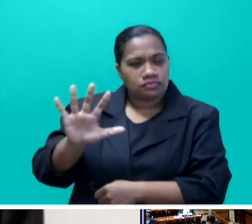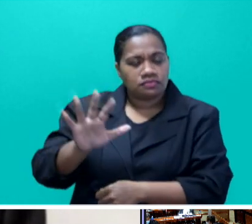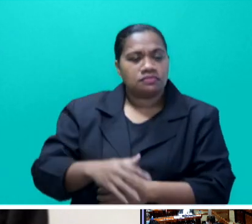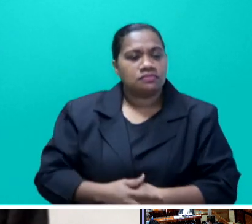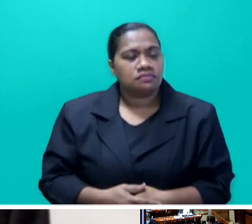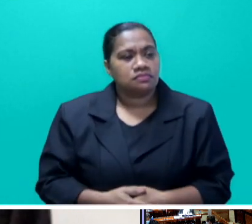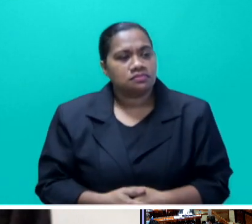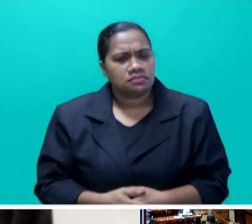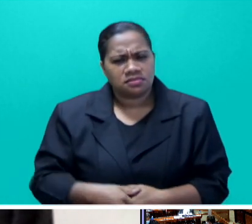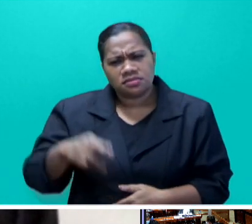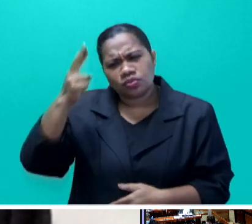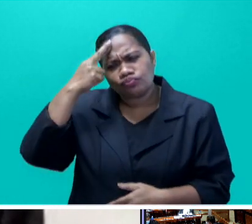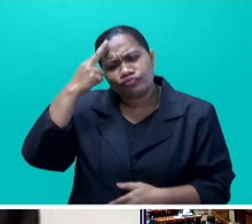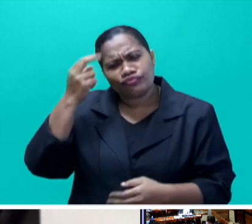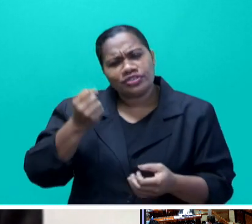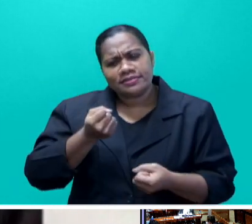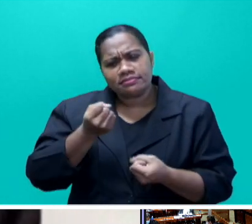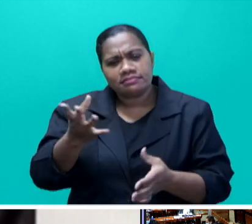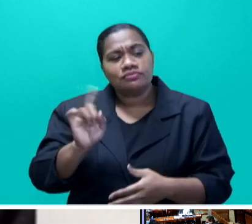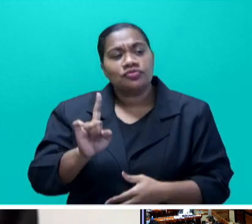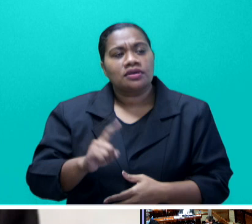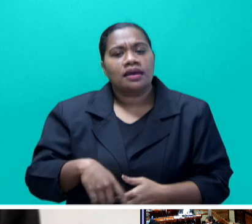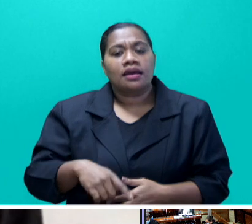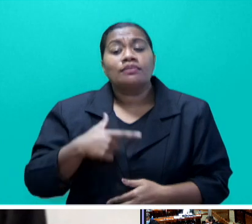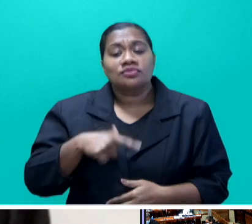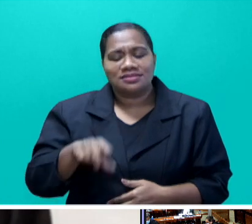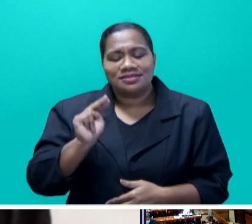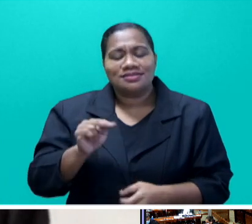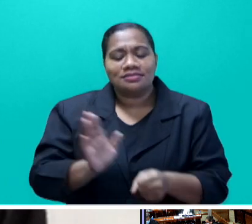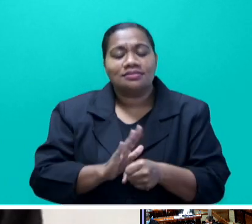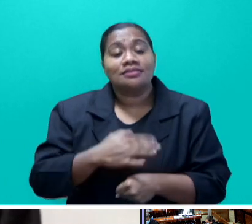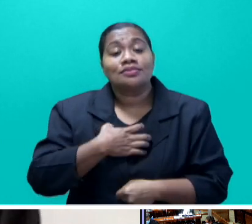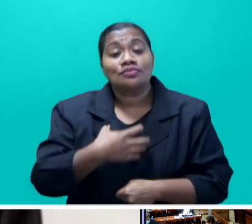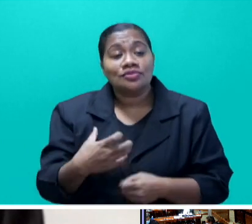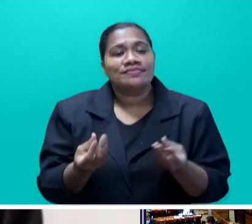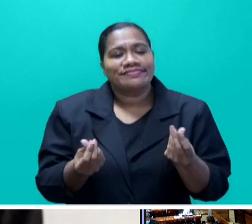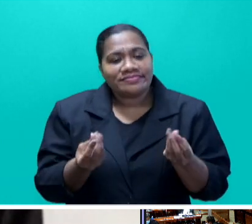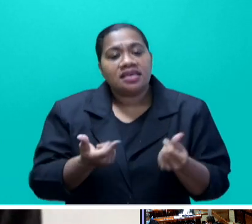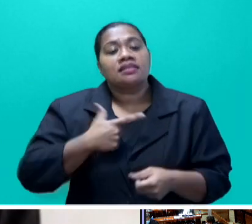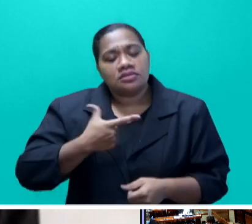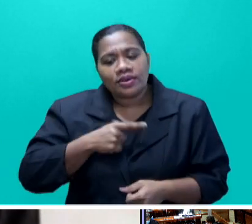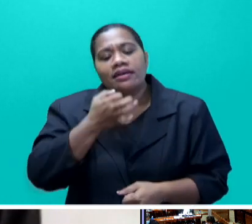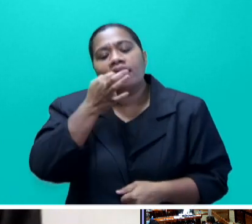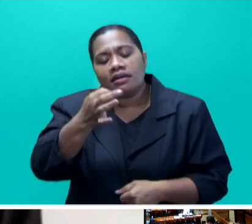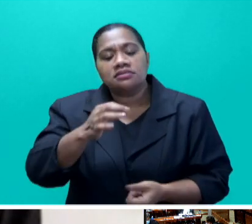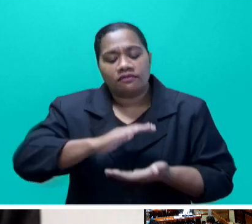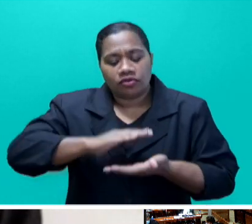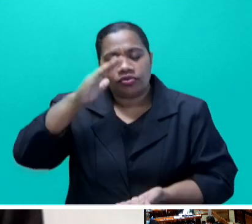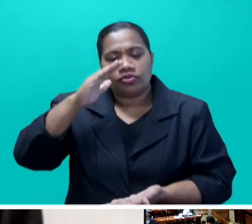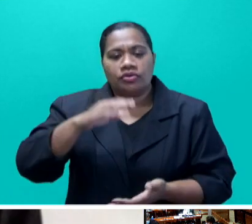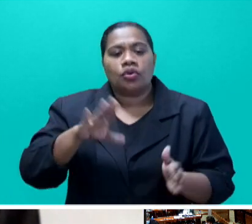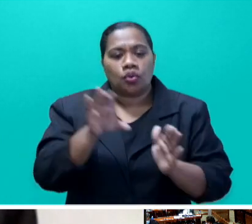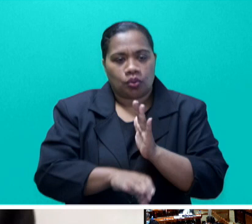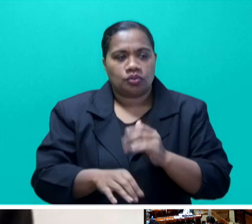And the reason they're giving is because they need to generate more income, and that's why they ask for an increase in price. Irrelevant